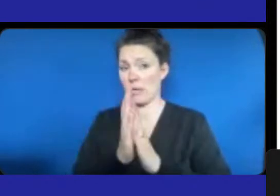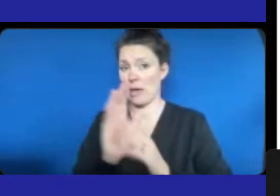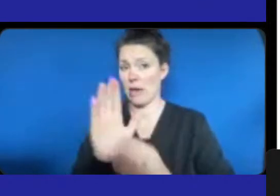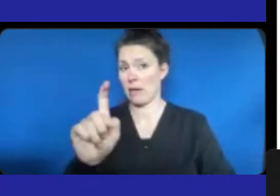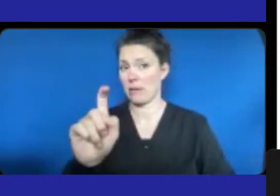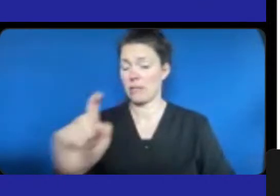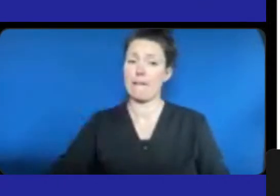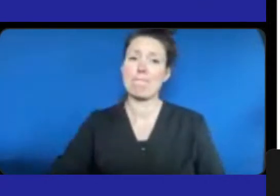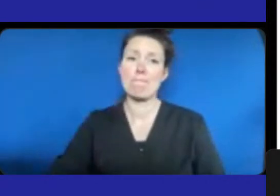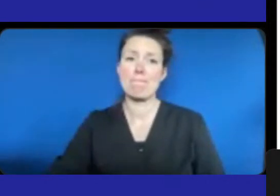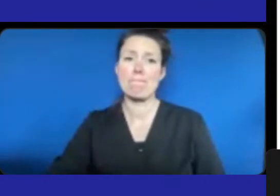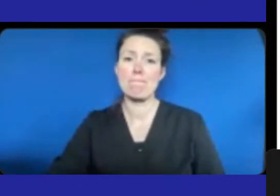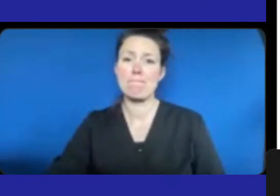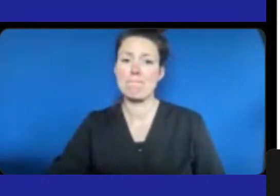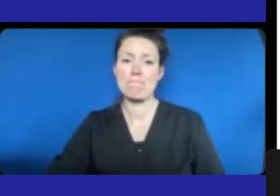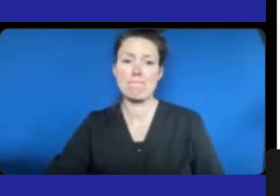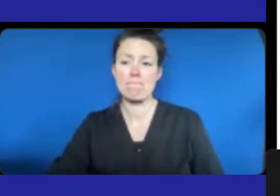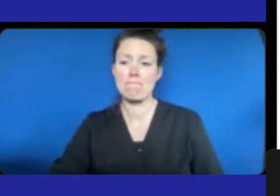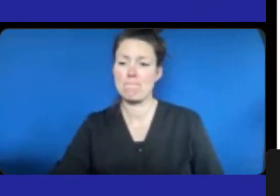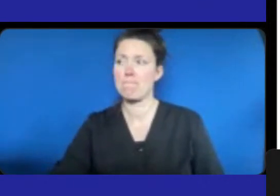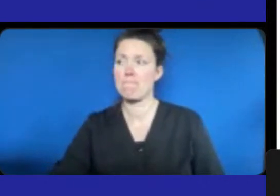Dr. Martone.